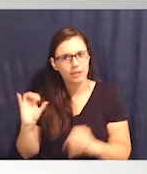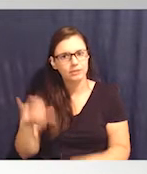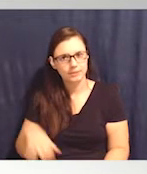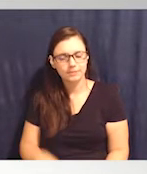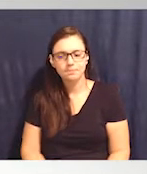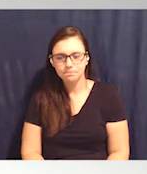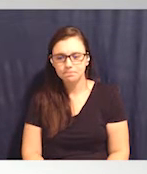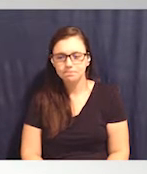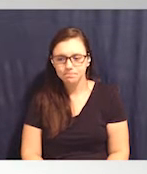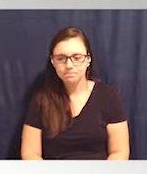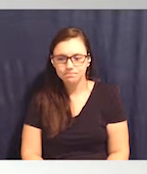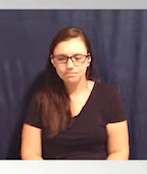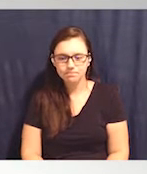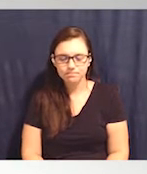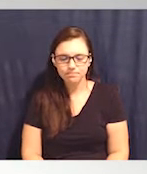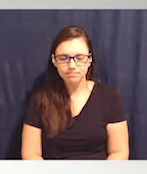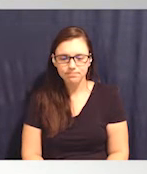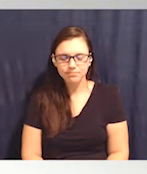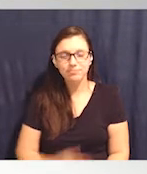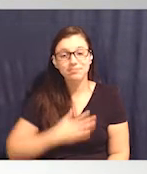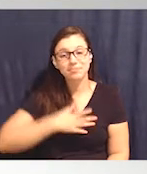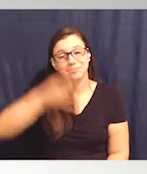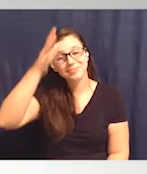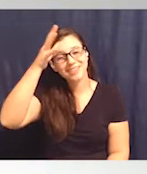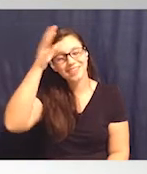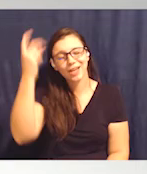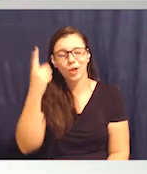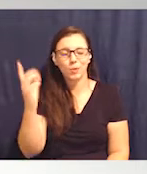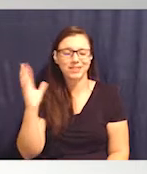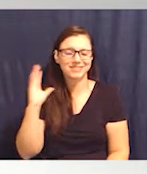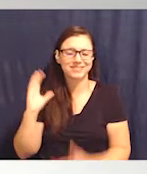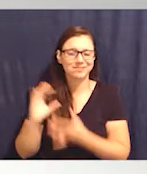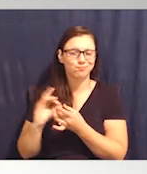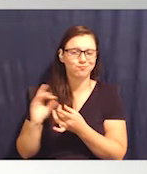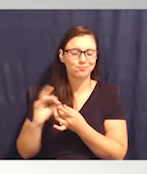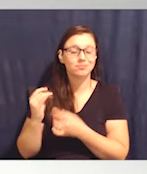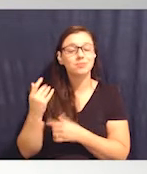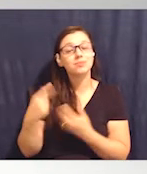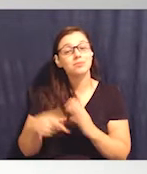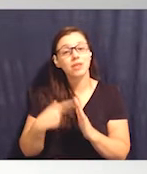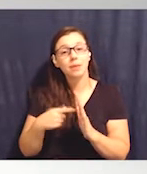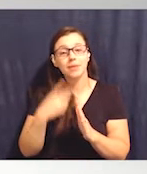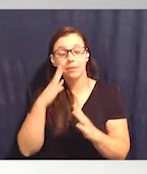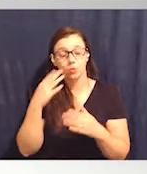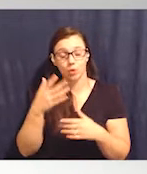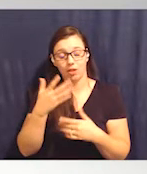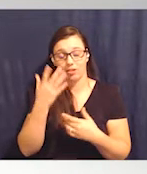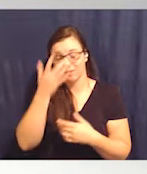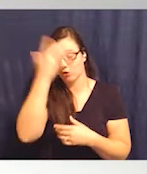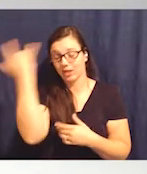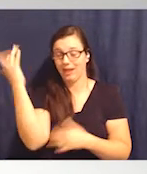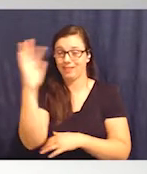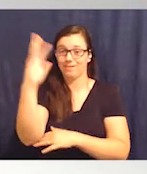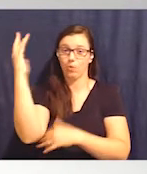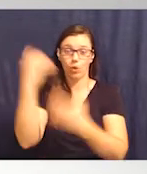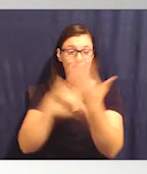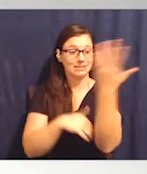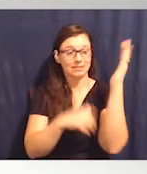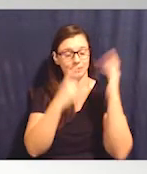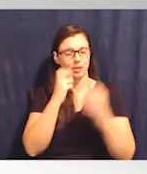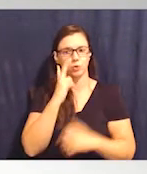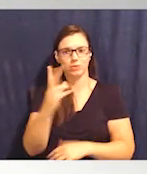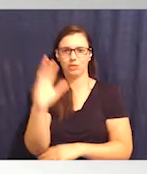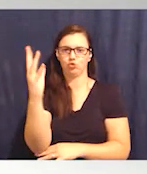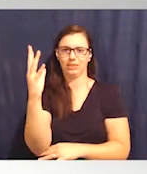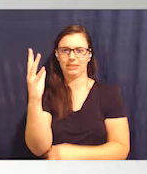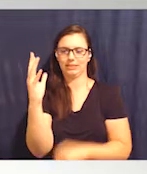My dad used to always have an expression that sometimes you'd lose sight of the forest because of the trees. That's what this is. You get so focused on the individual trees, you